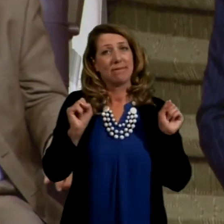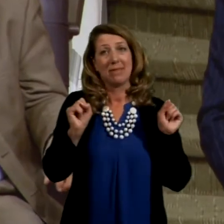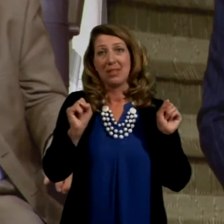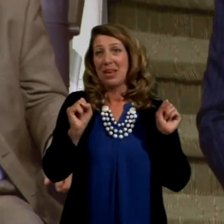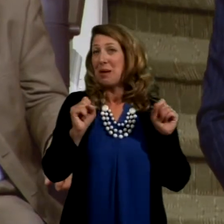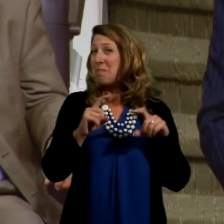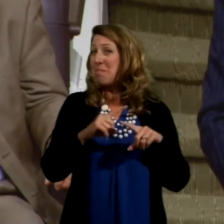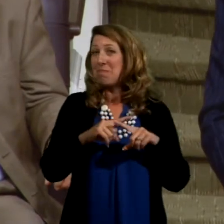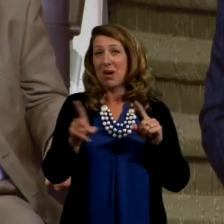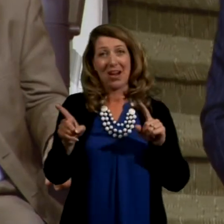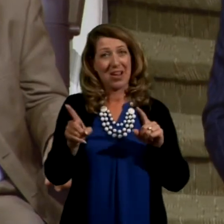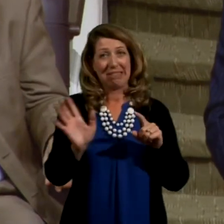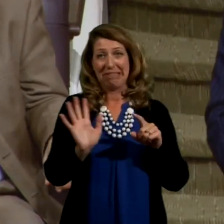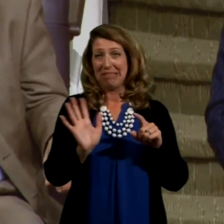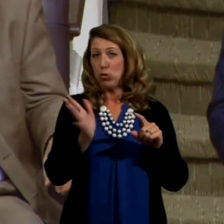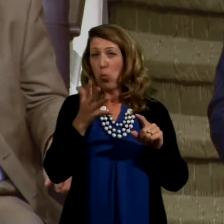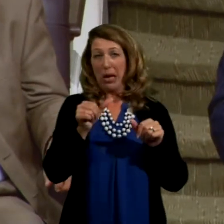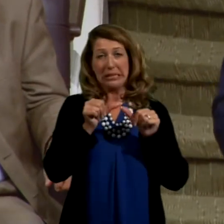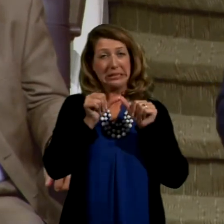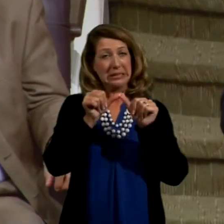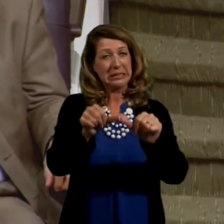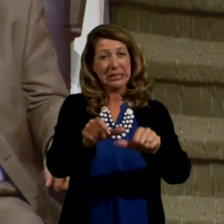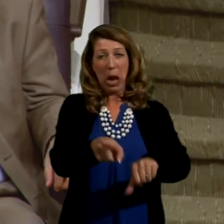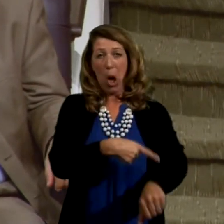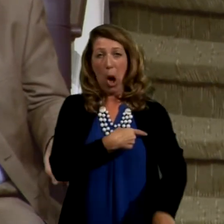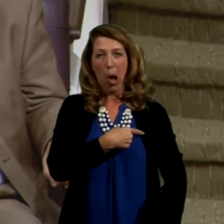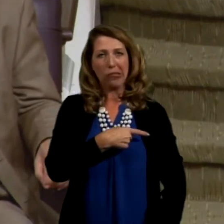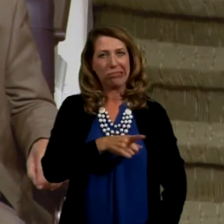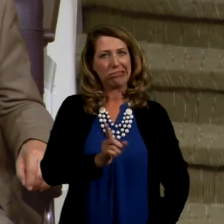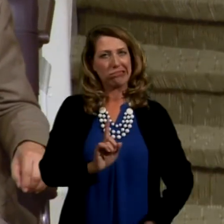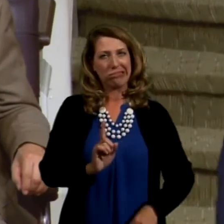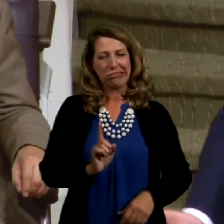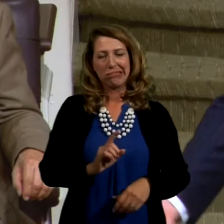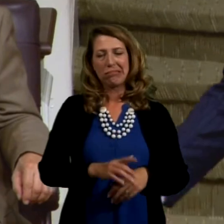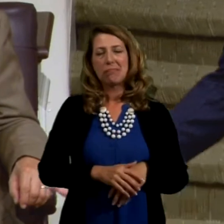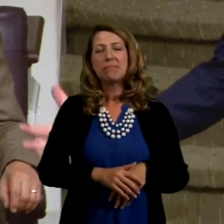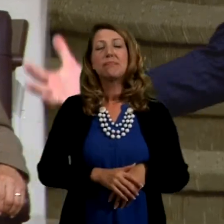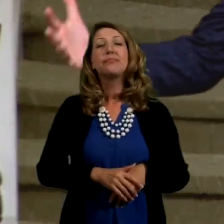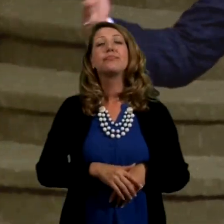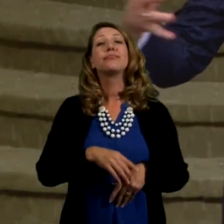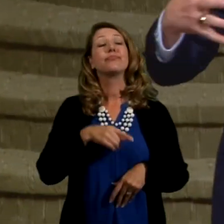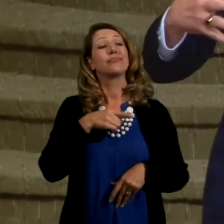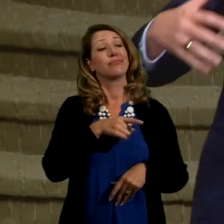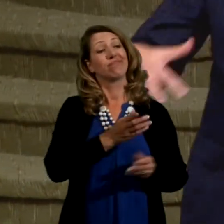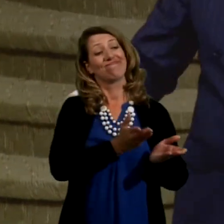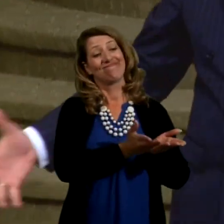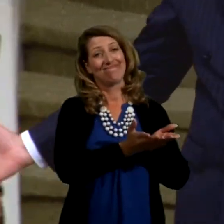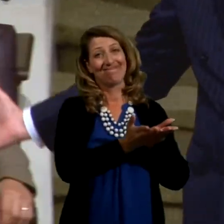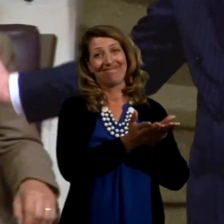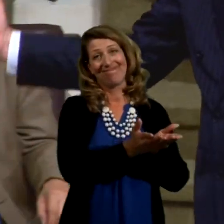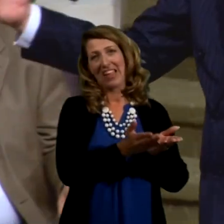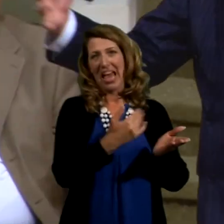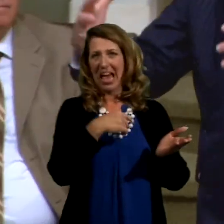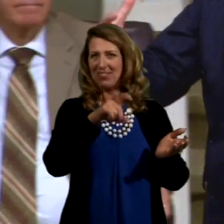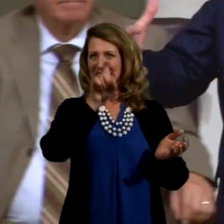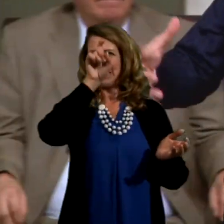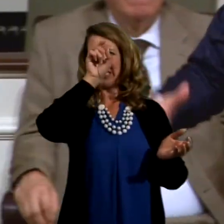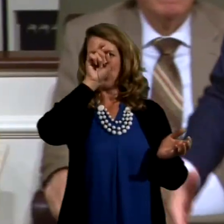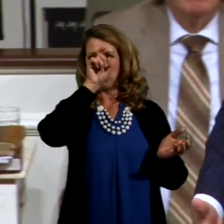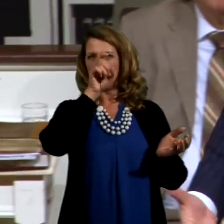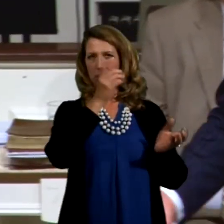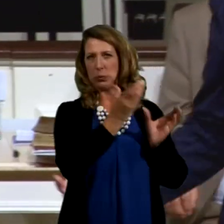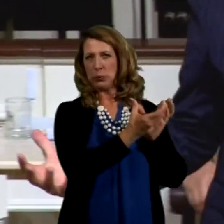place to stay a long time. And the owner of the ship, they had gotten a hold of an Egyptian ship with a large grain